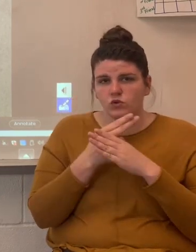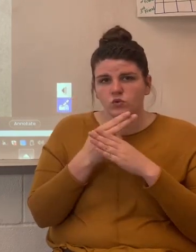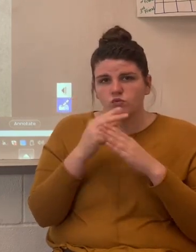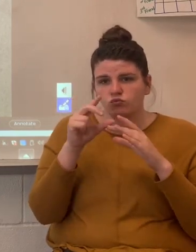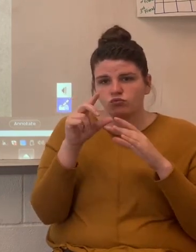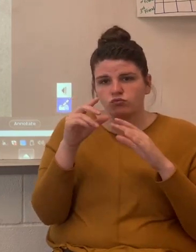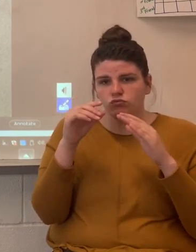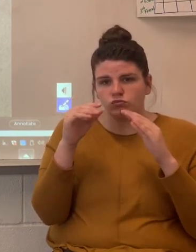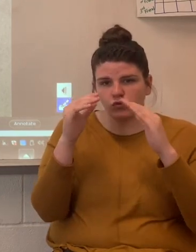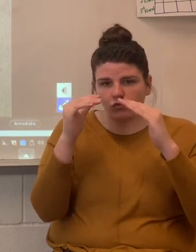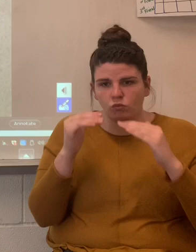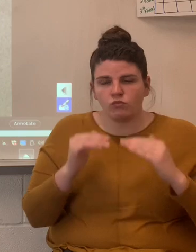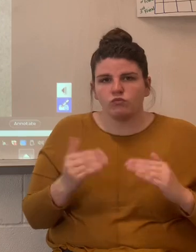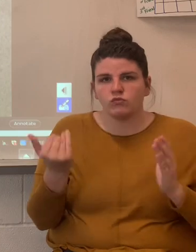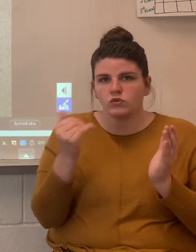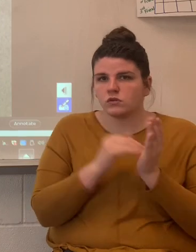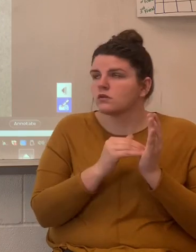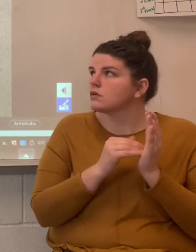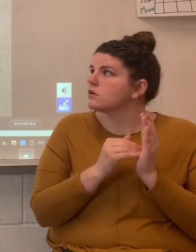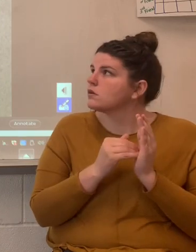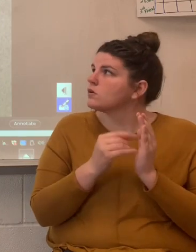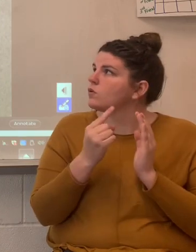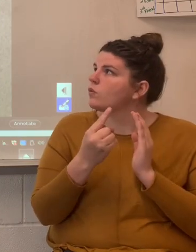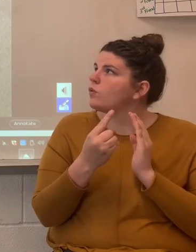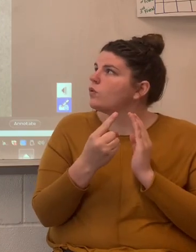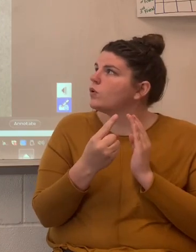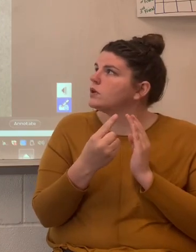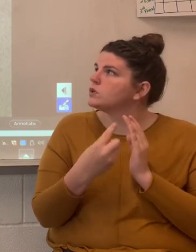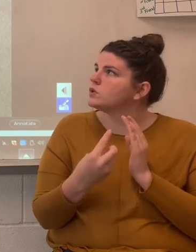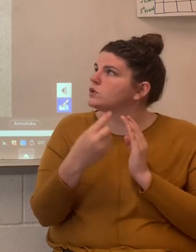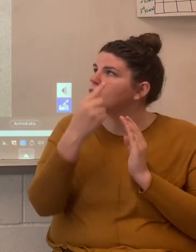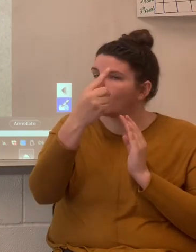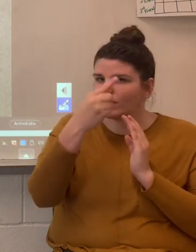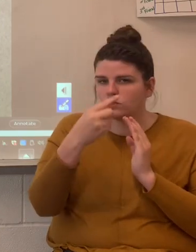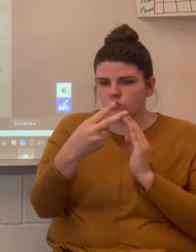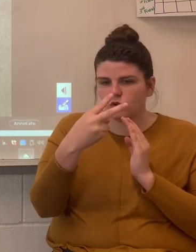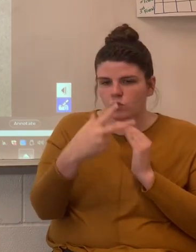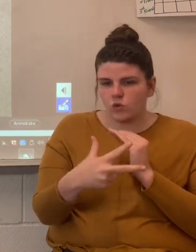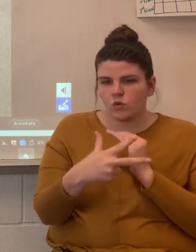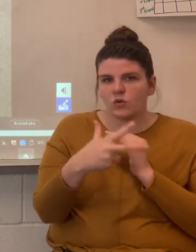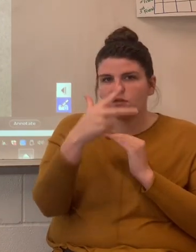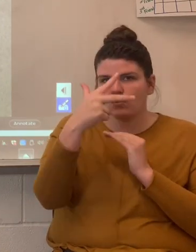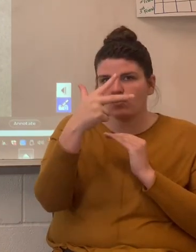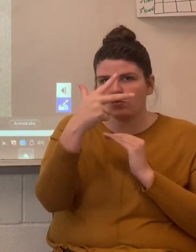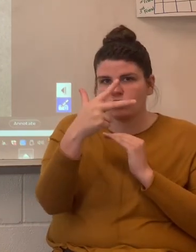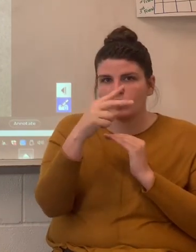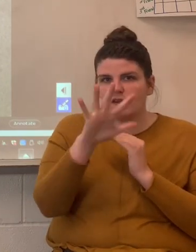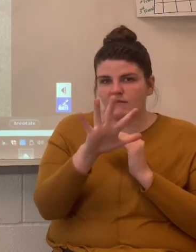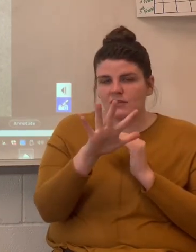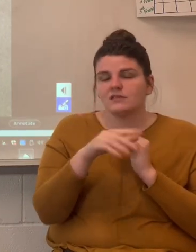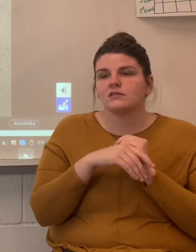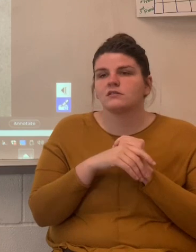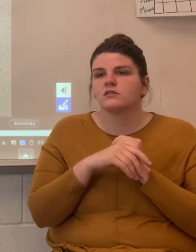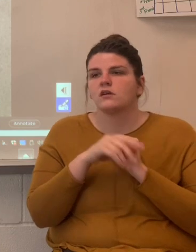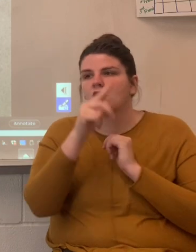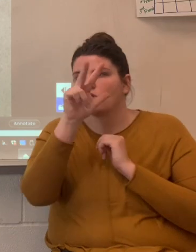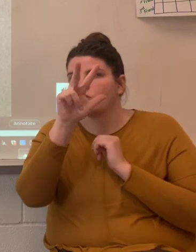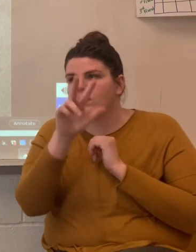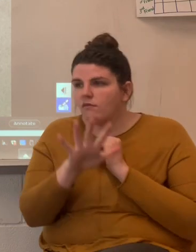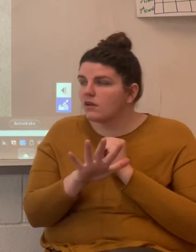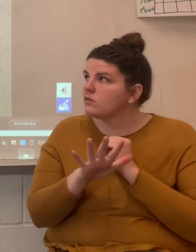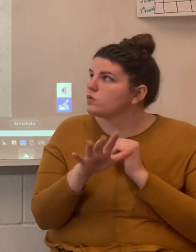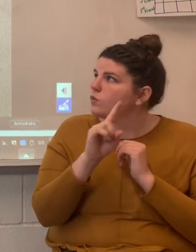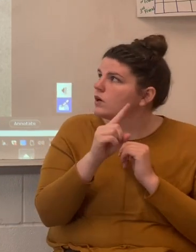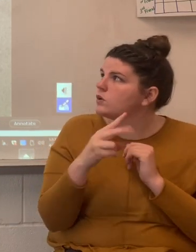1, 2, 3. 3/5. So that's 1, 2, 3,